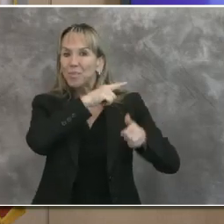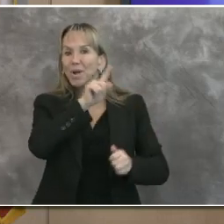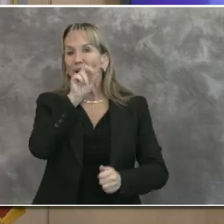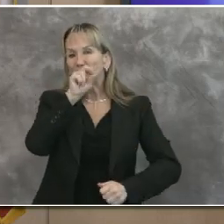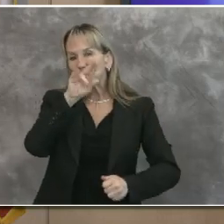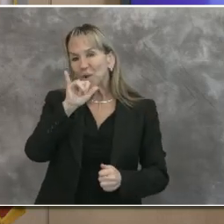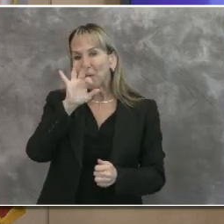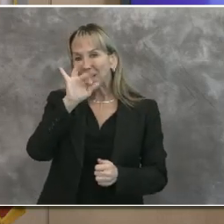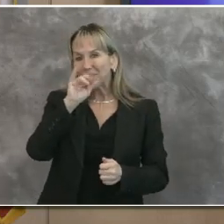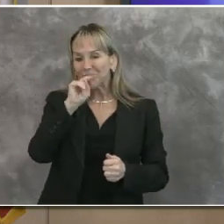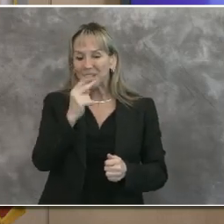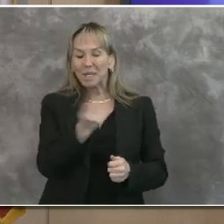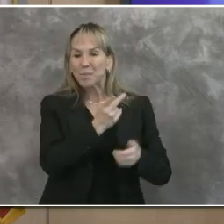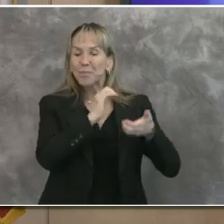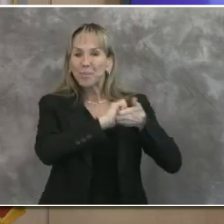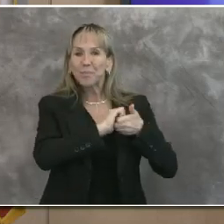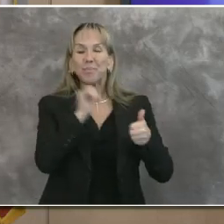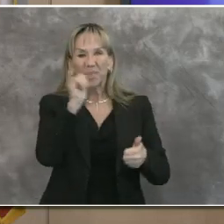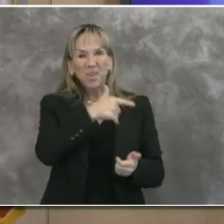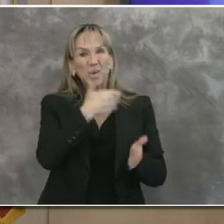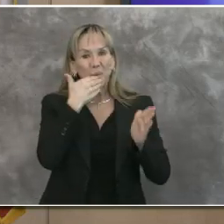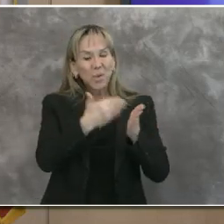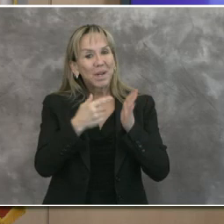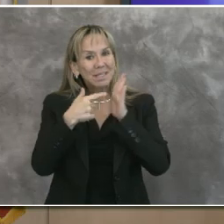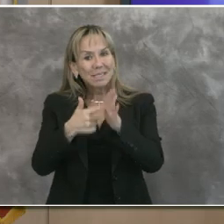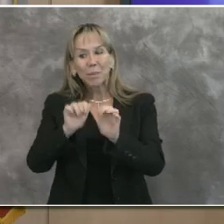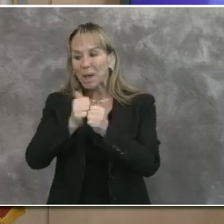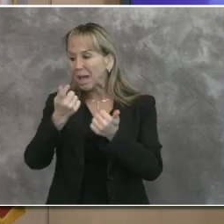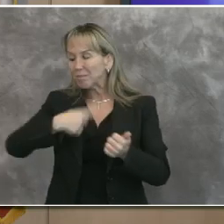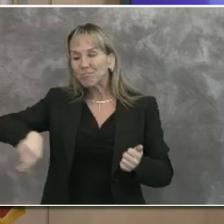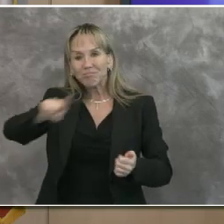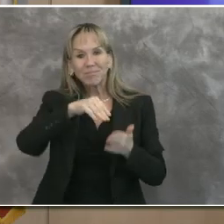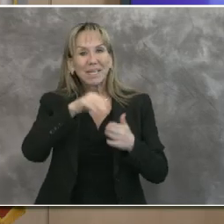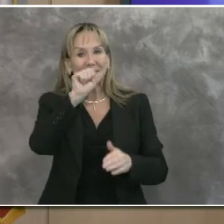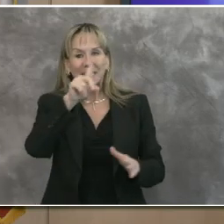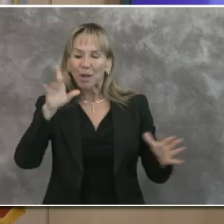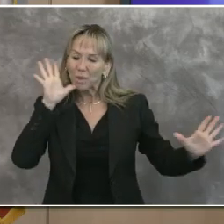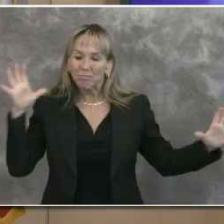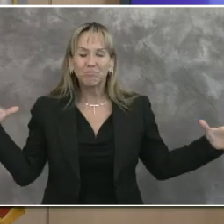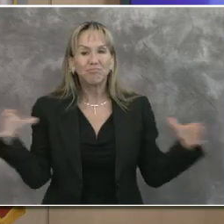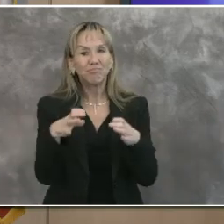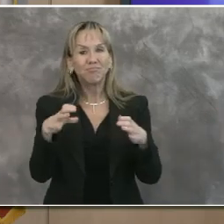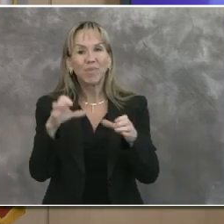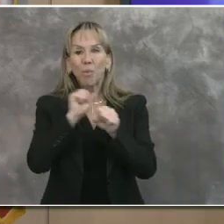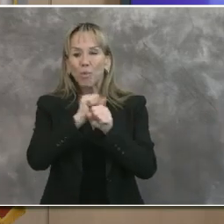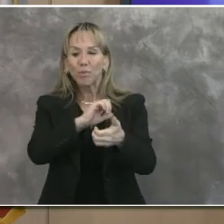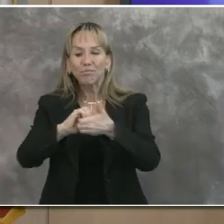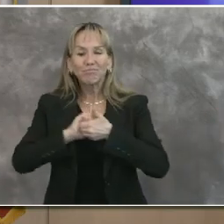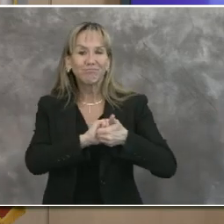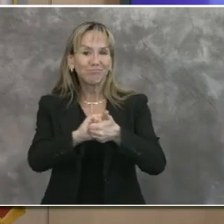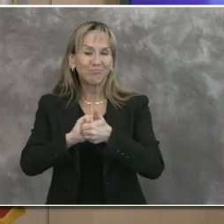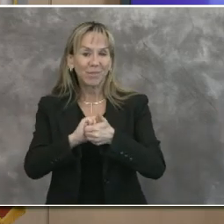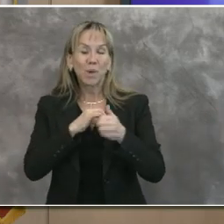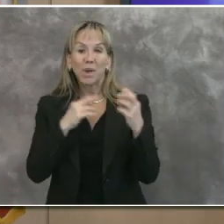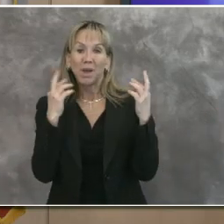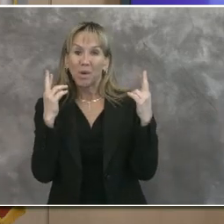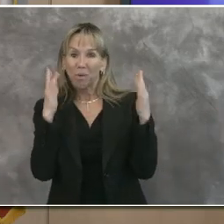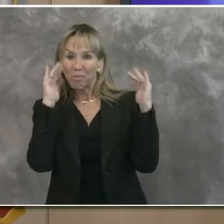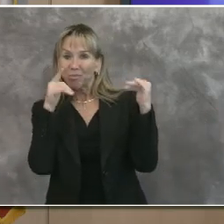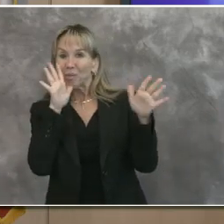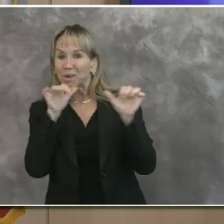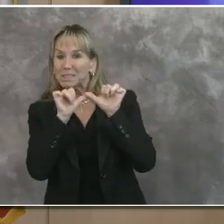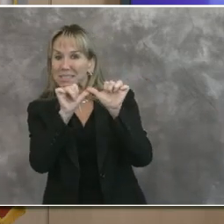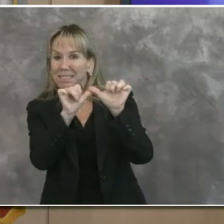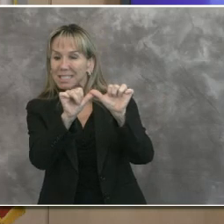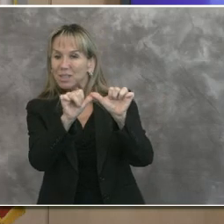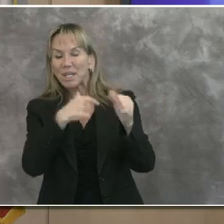Tony Finn. It's just another great example of how everybody in San Diego comes together and works together. And we hope that's going to continue as we